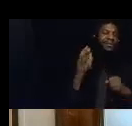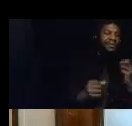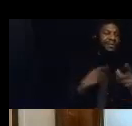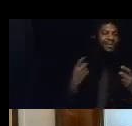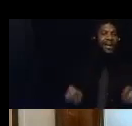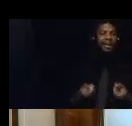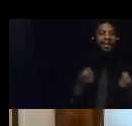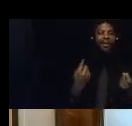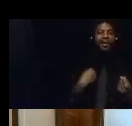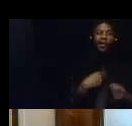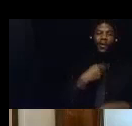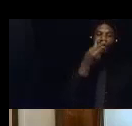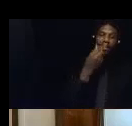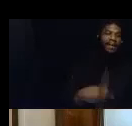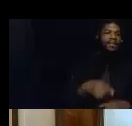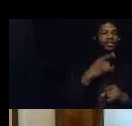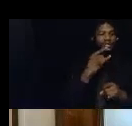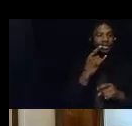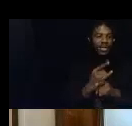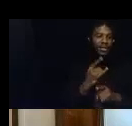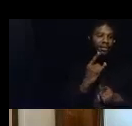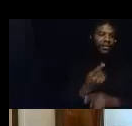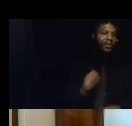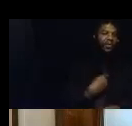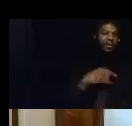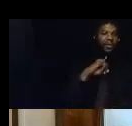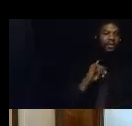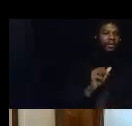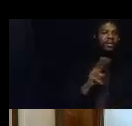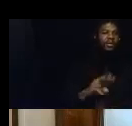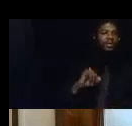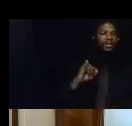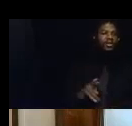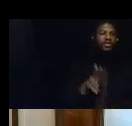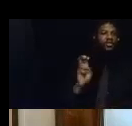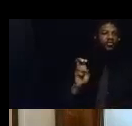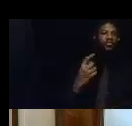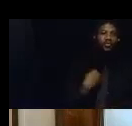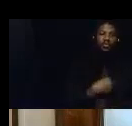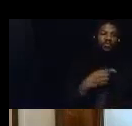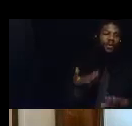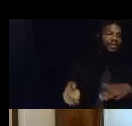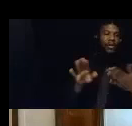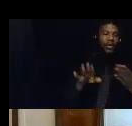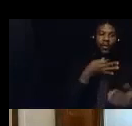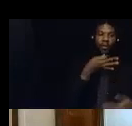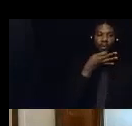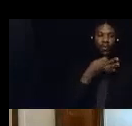we then gin, we jazz June, we die